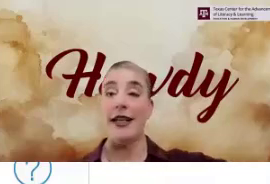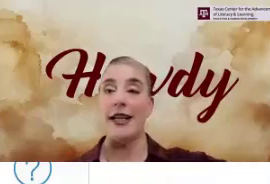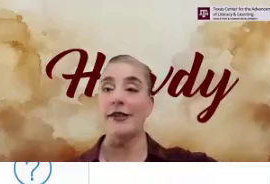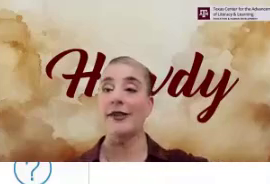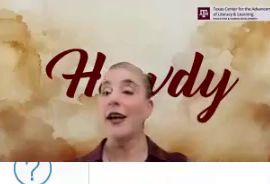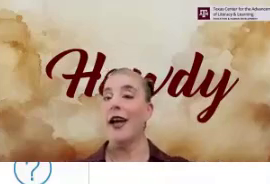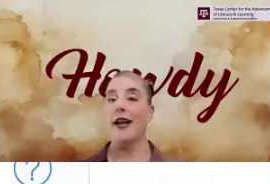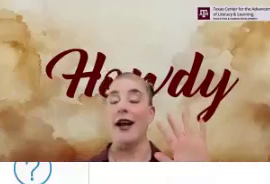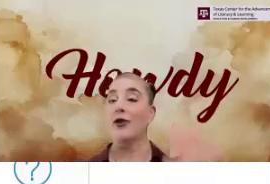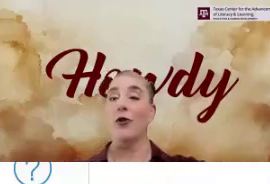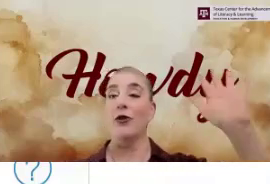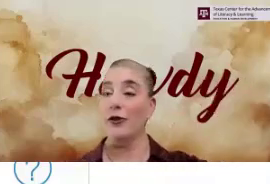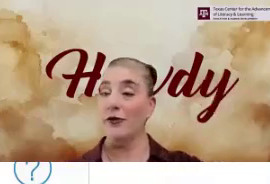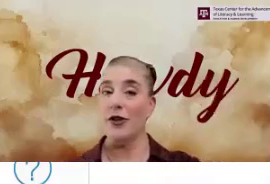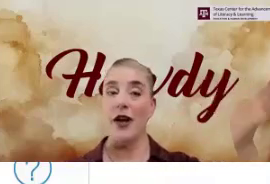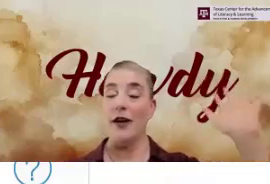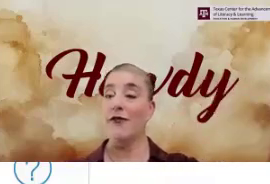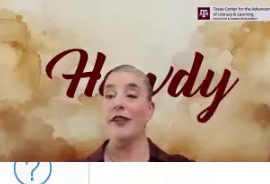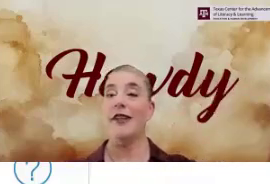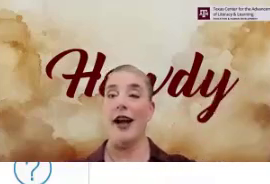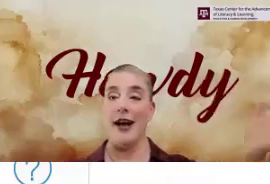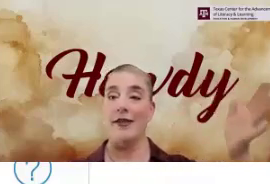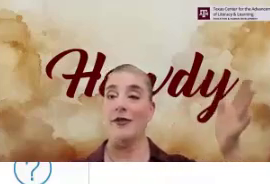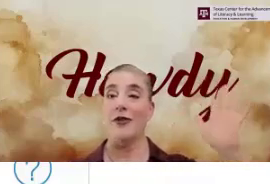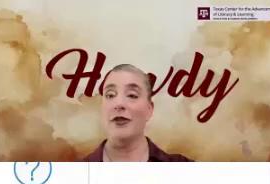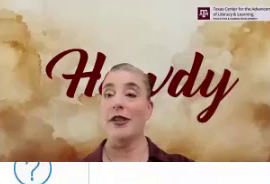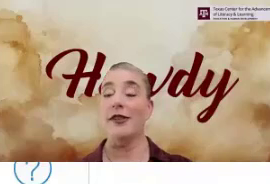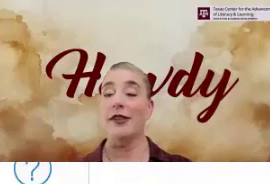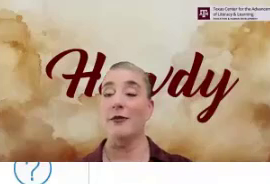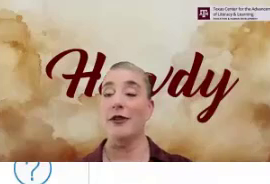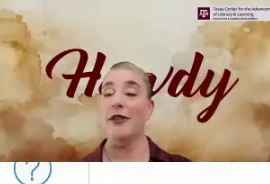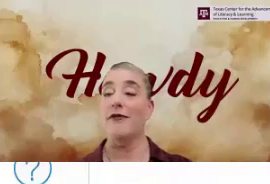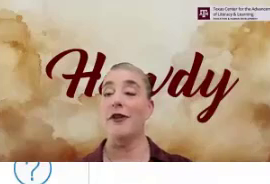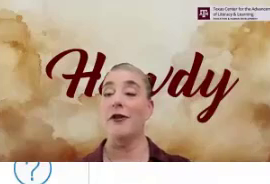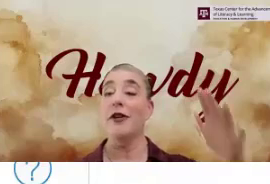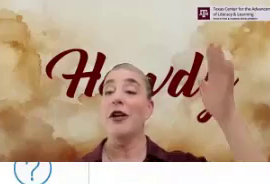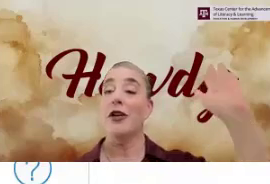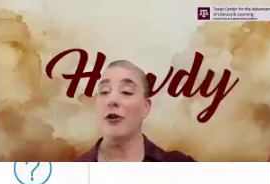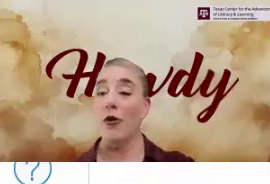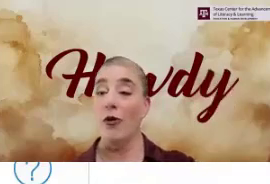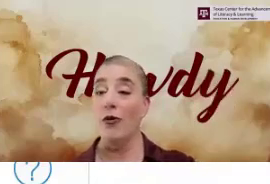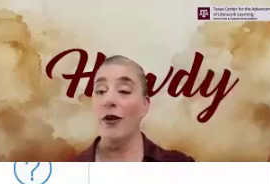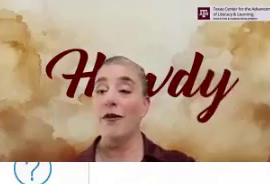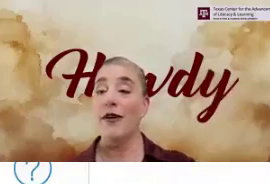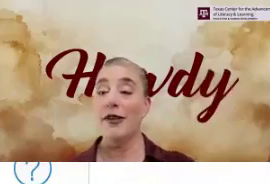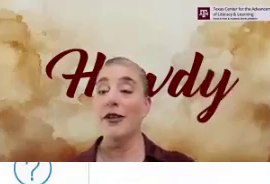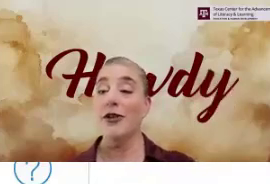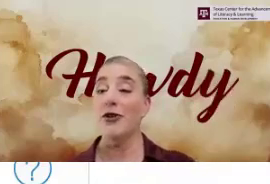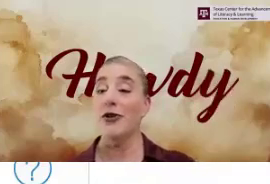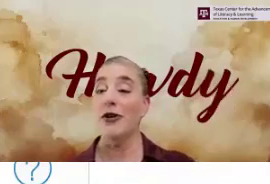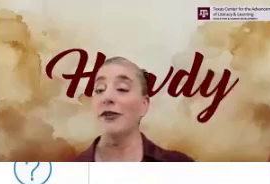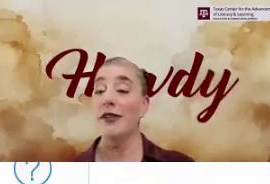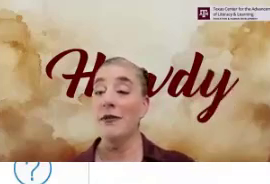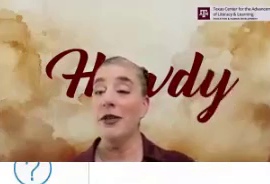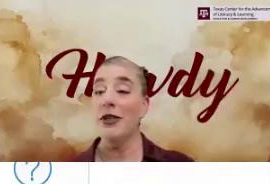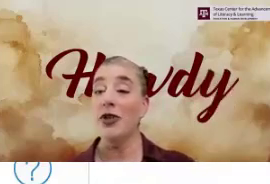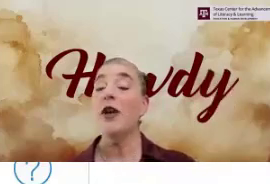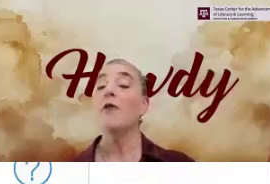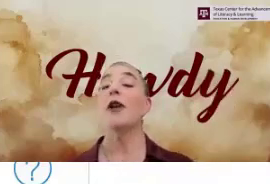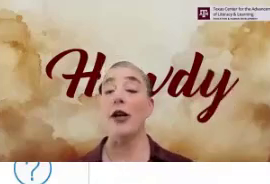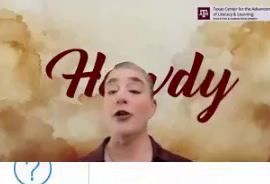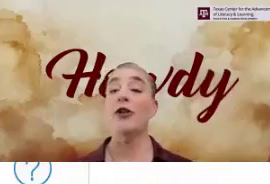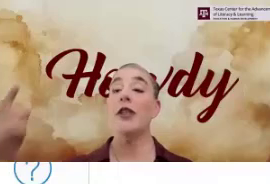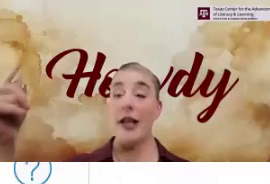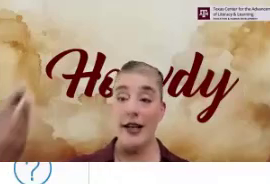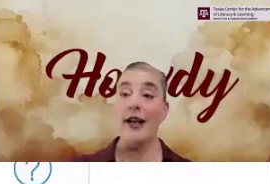mine back east. And I told her, you got to fix that. You're in the accessibility field. Your whole signature is an